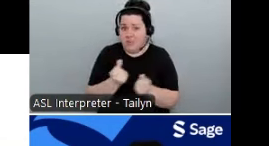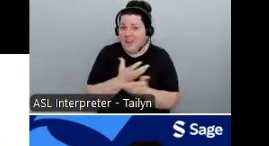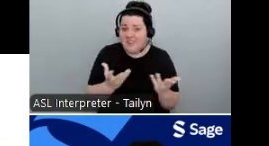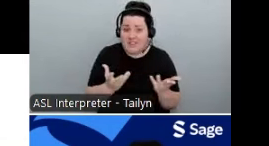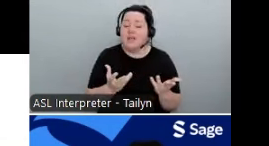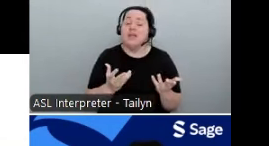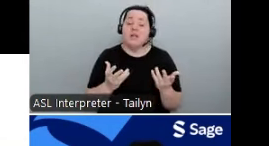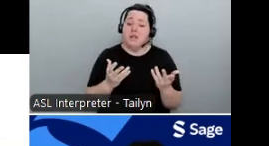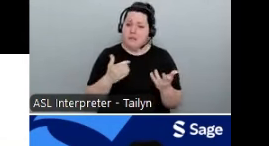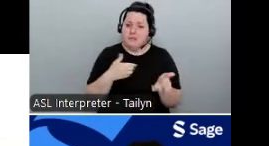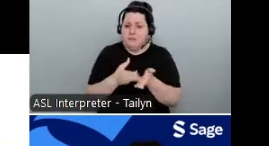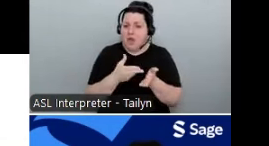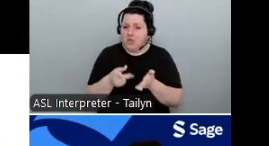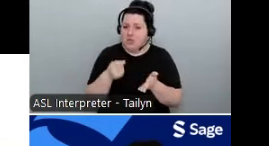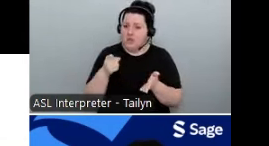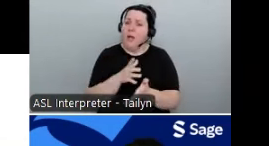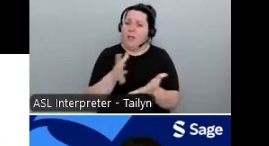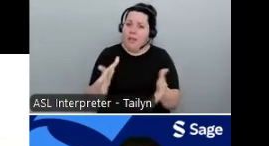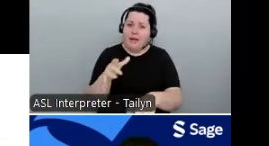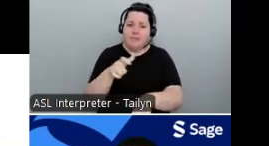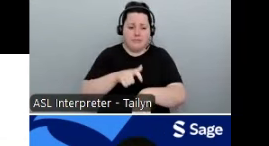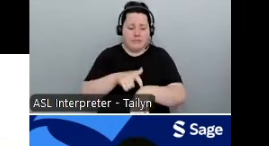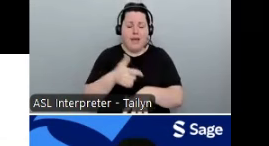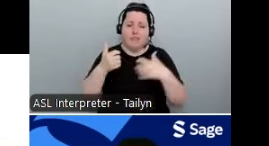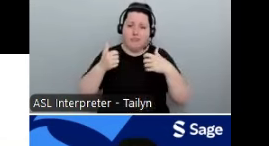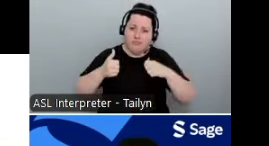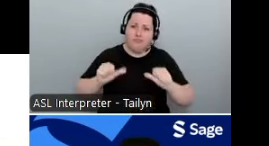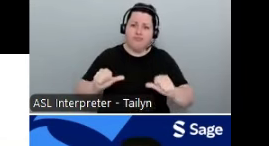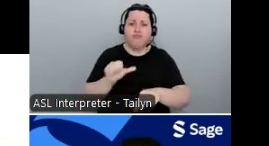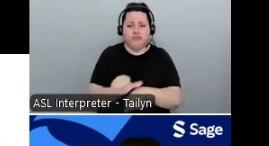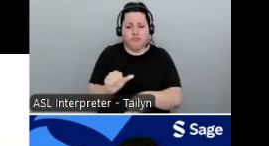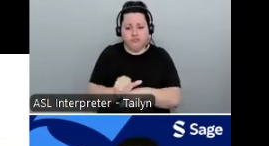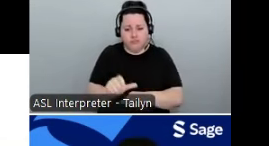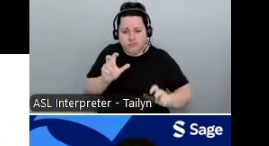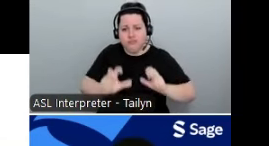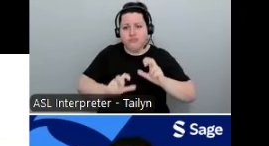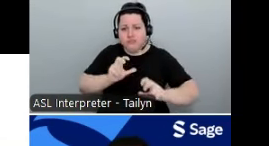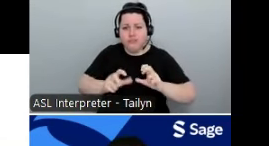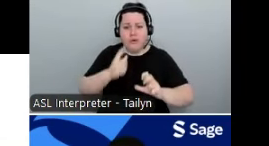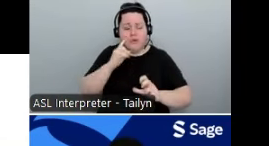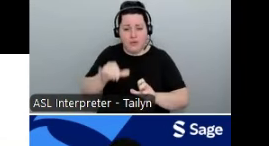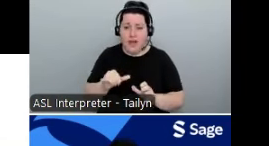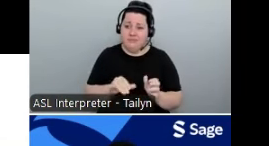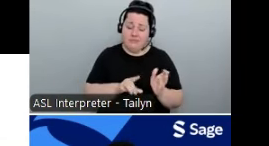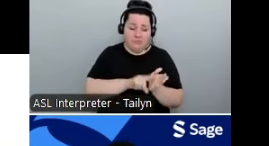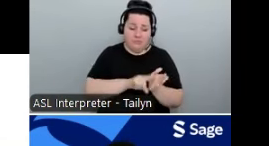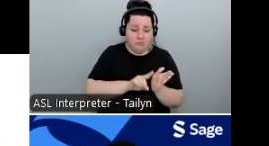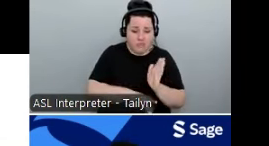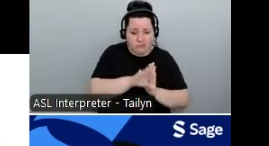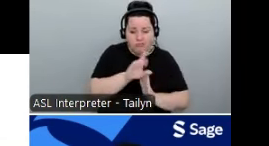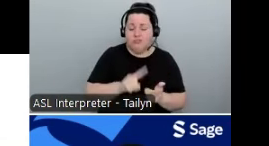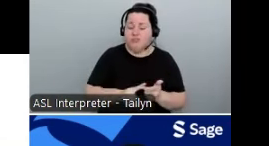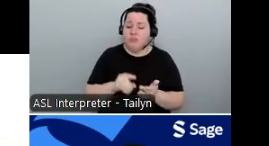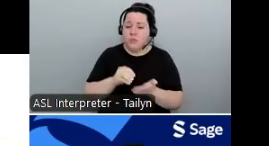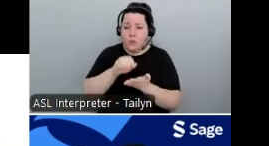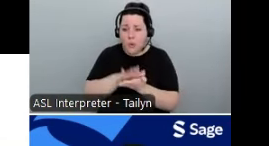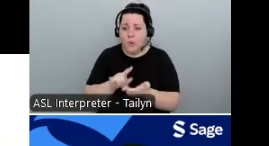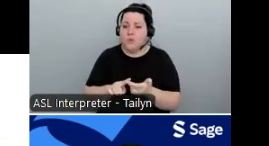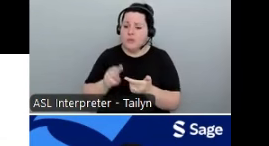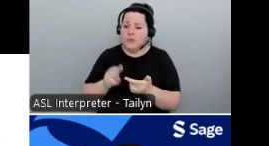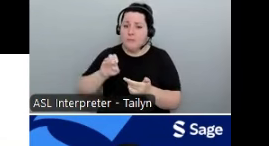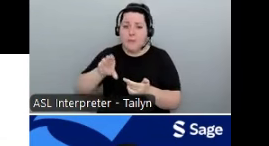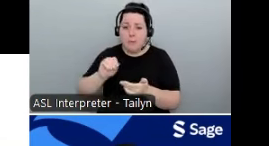put a tremendous amount of time and effort into reaching this stage. You've developed extensive research, taken notes, written memos, and engaged